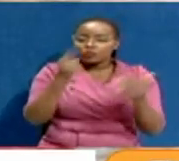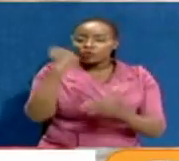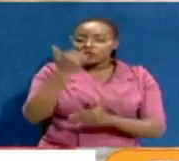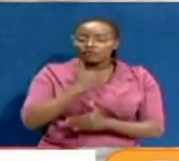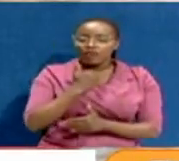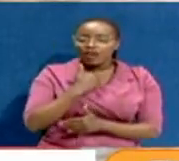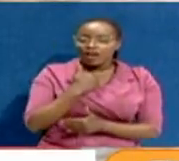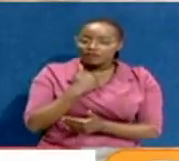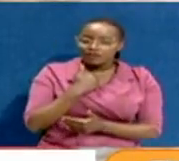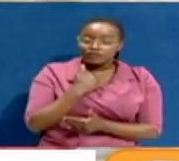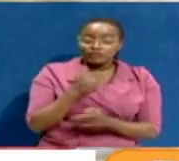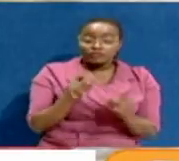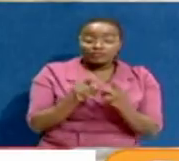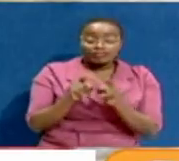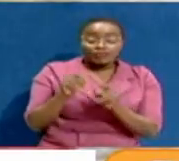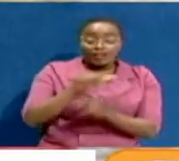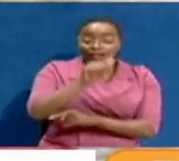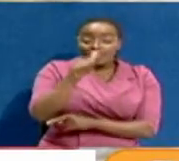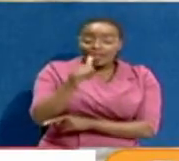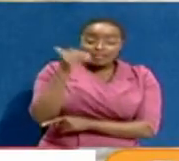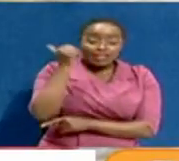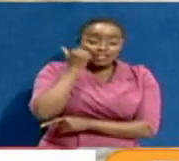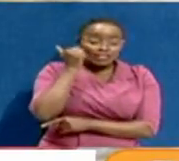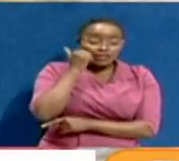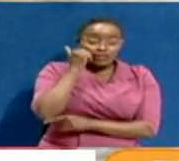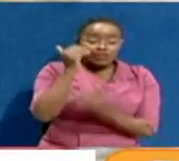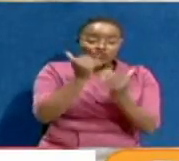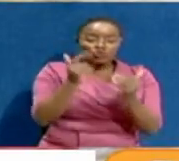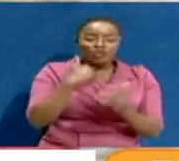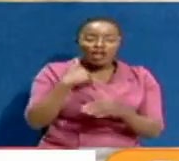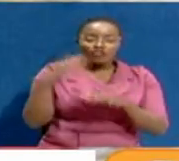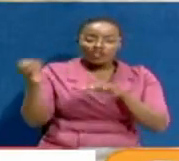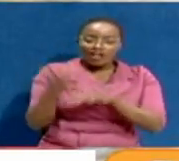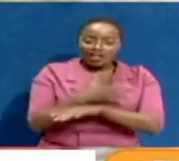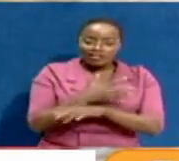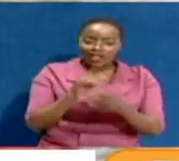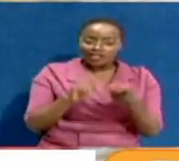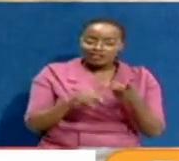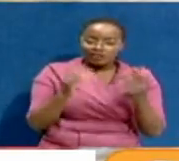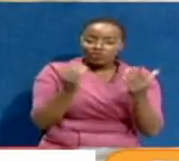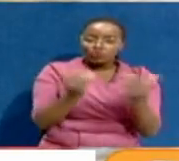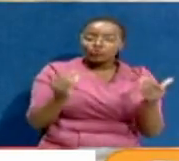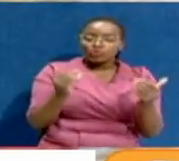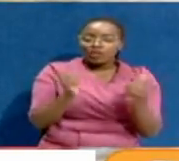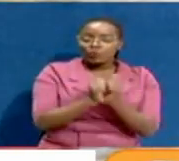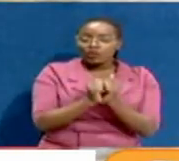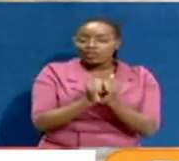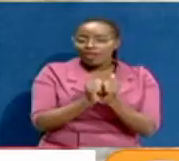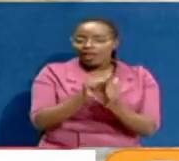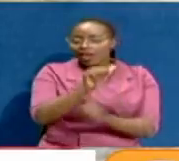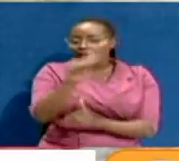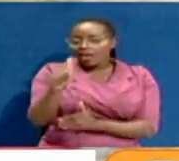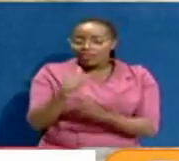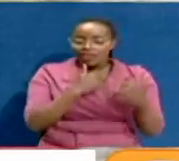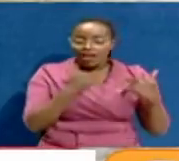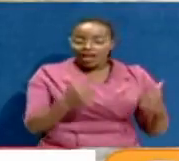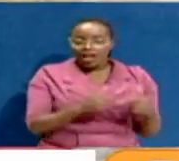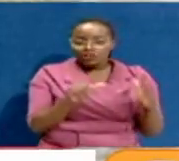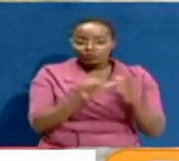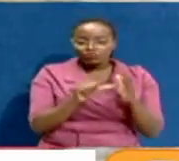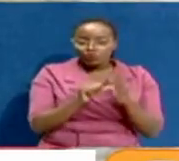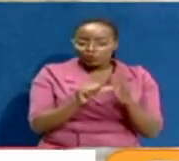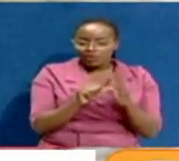had significant underlying diseases. So children who've had cancers, children with underlying heart disease,